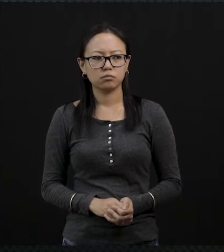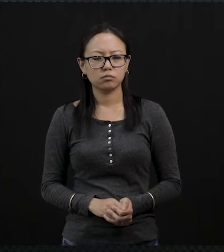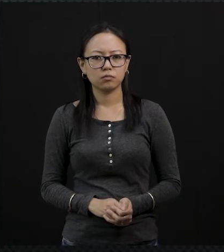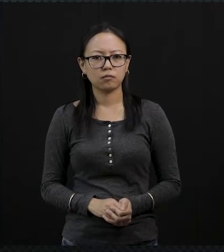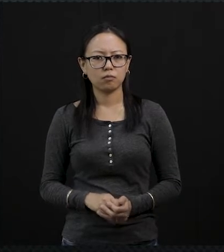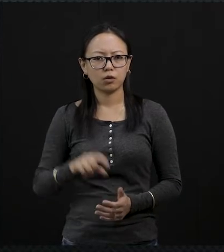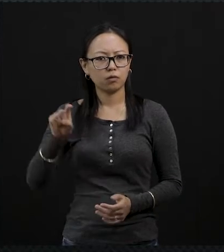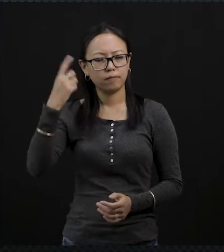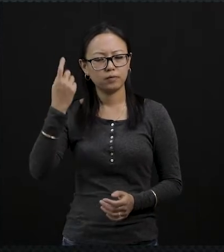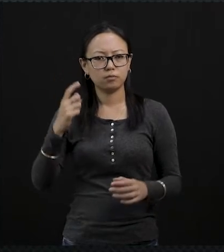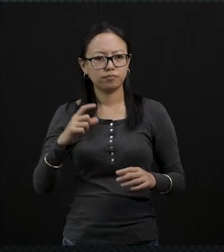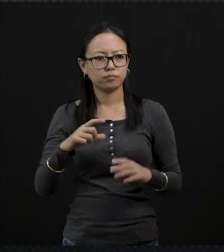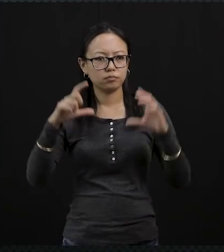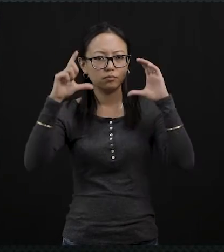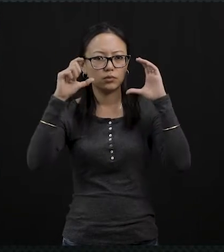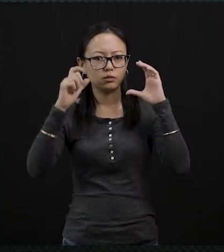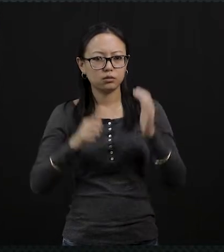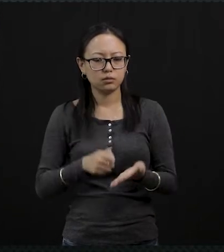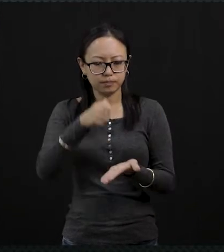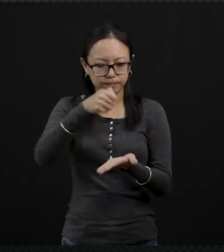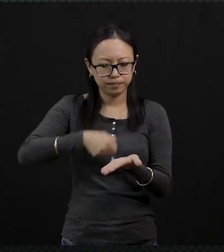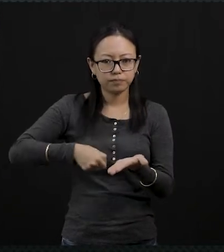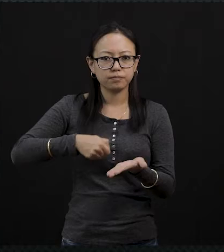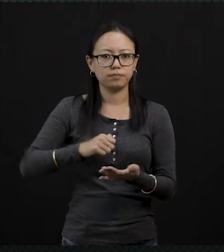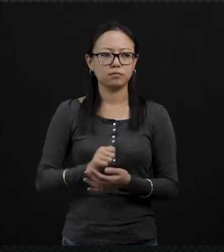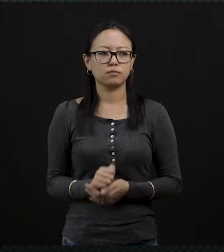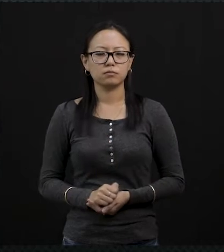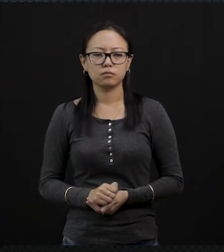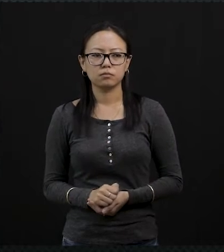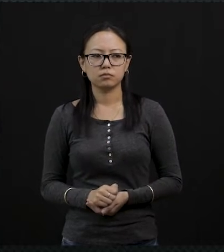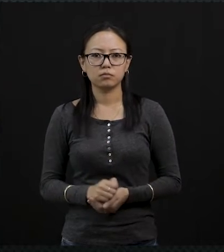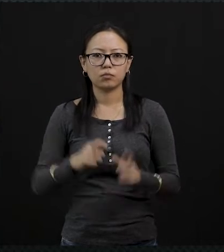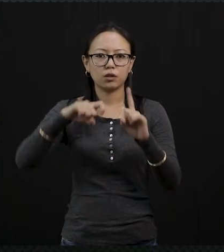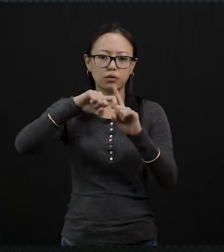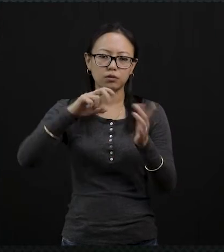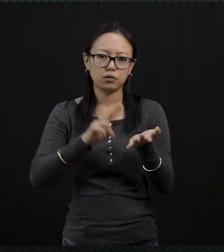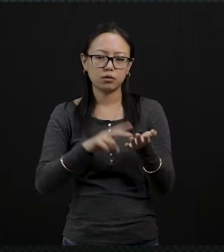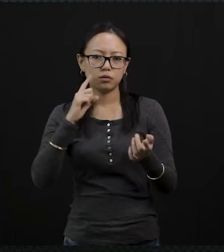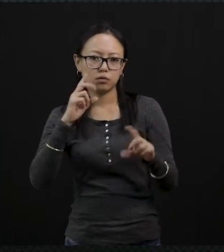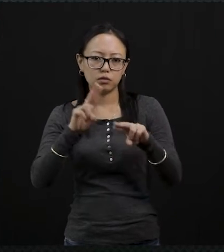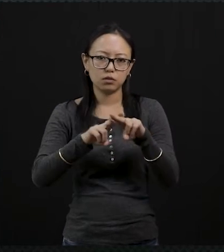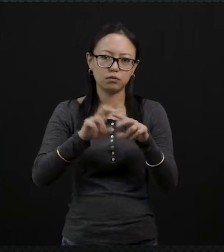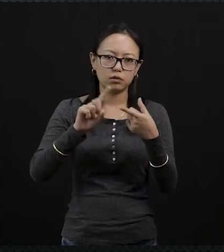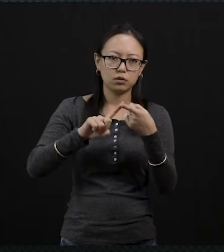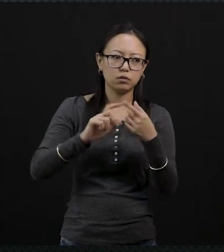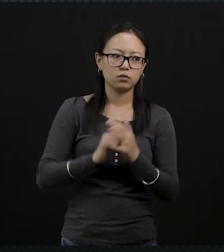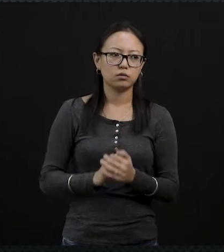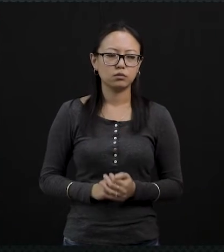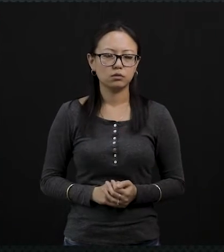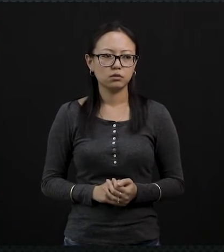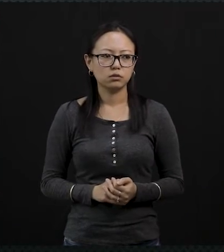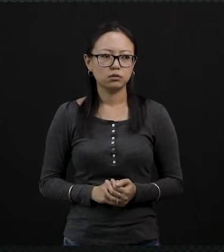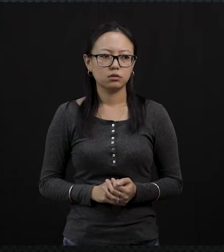is over here. This is a knife. Okay? This is a knife. Now